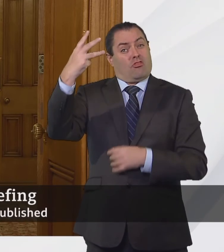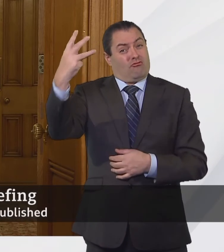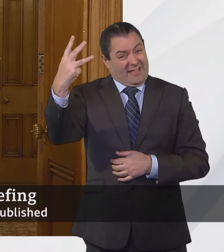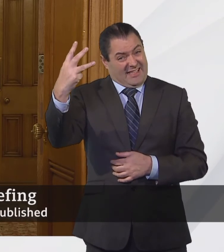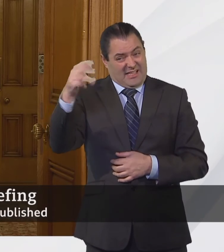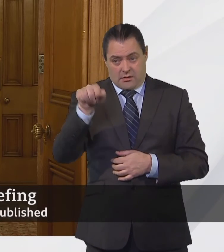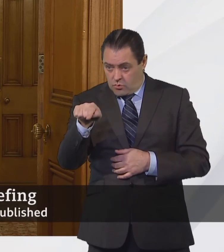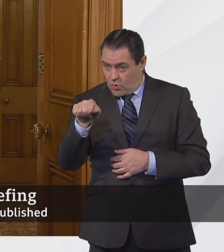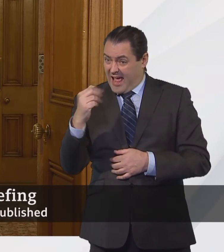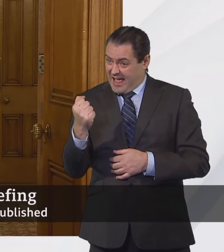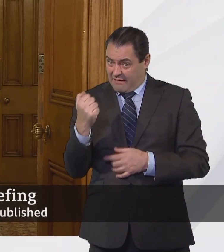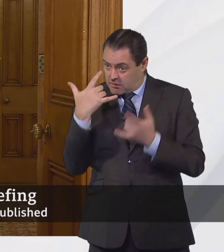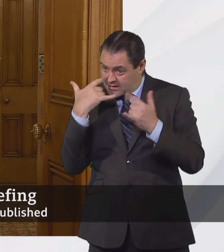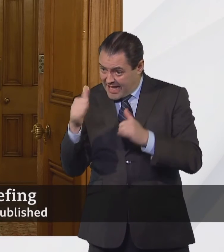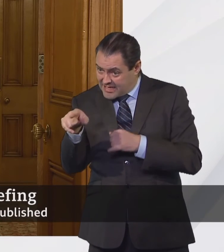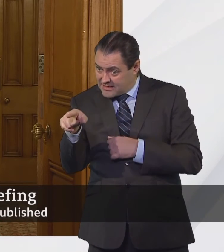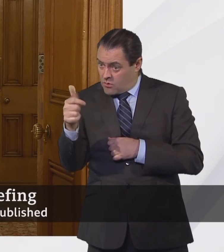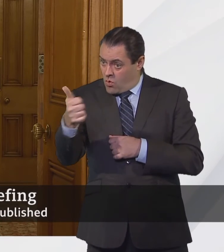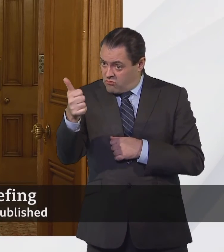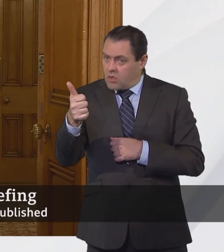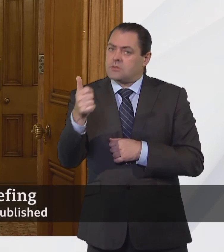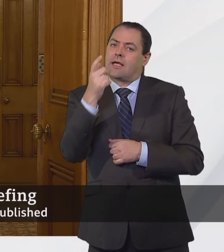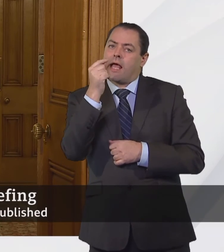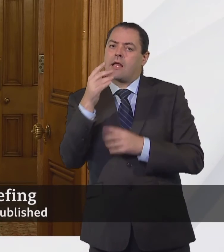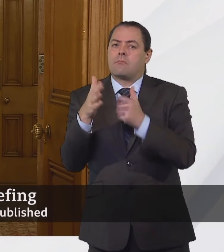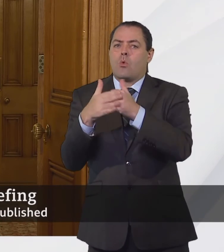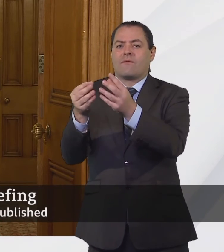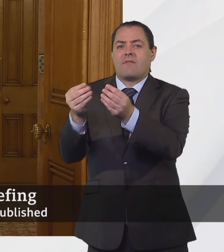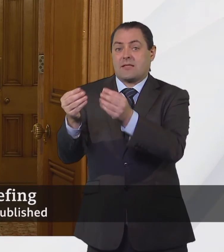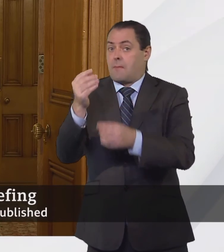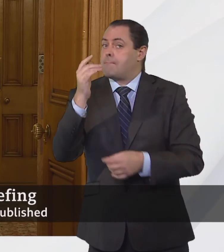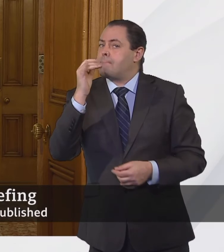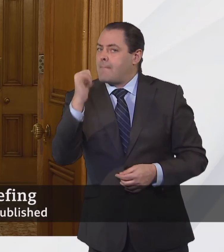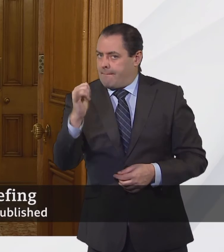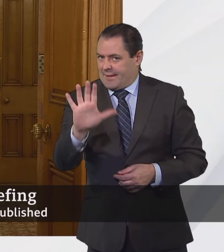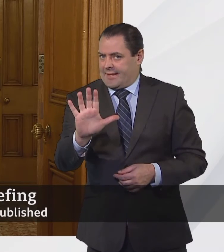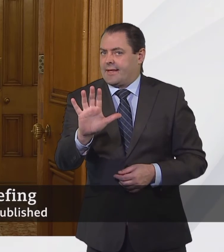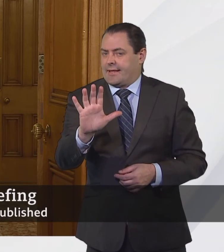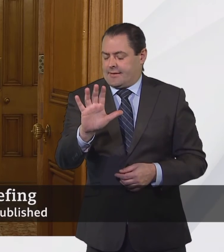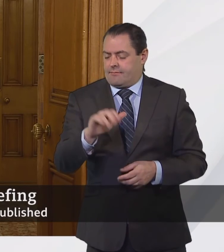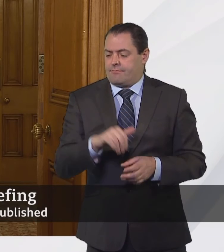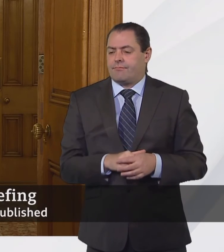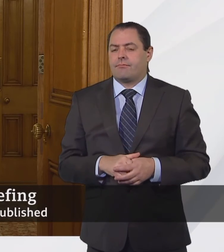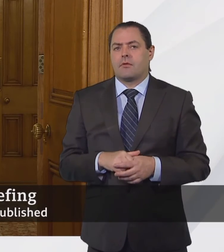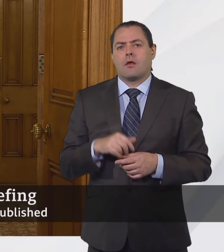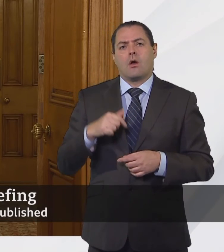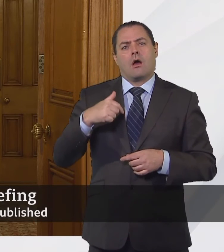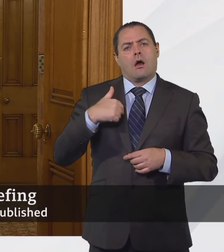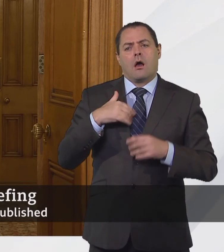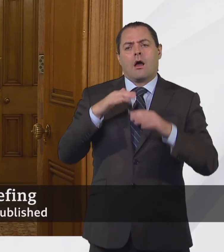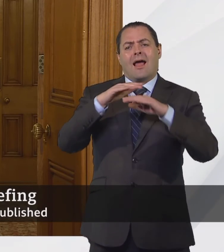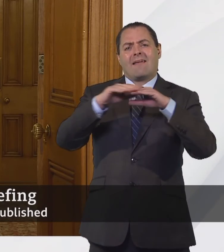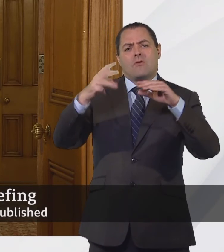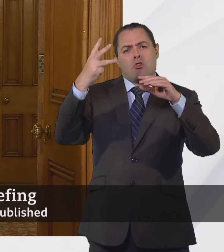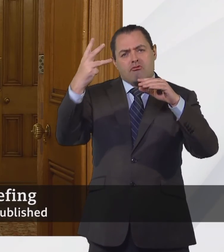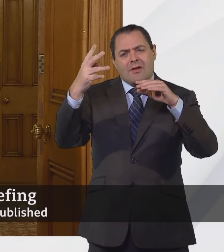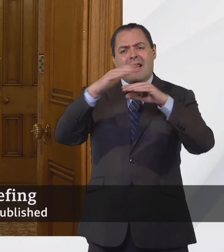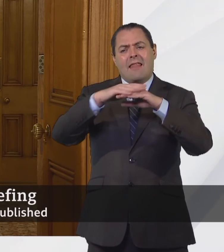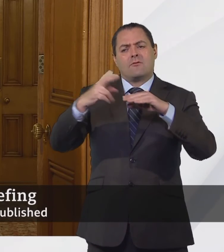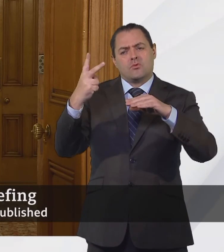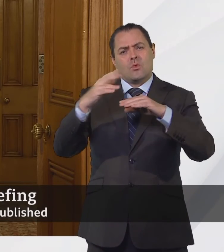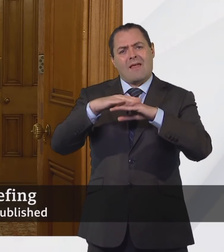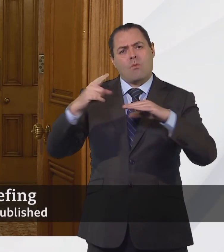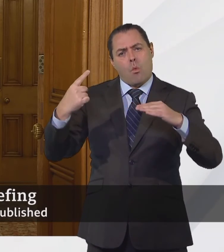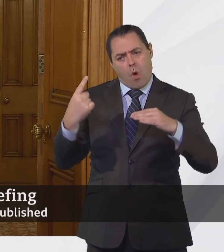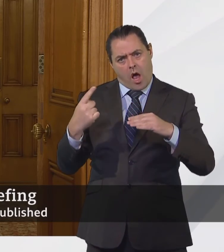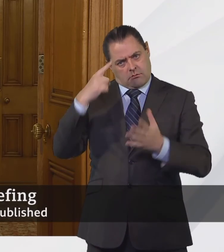3. The allocation of tiers will be reviewed every 14 days, starting on the 16th